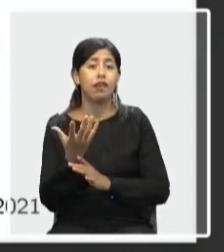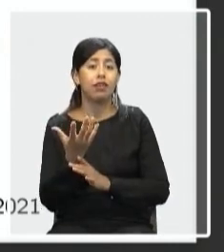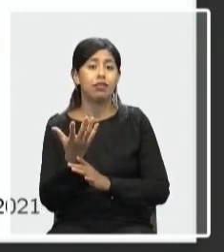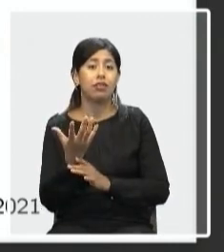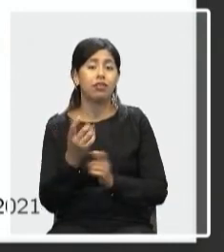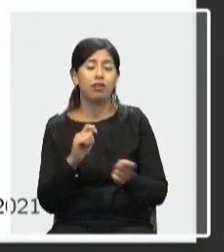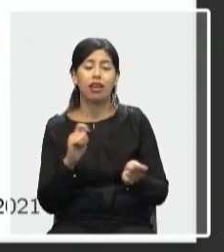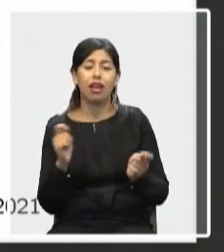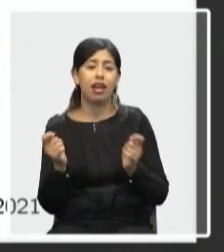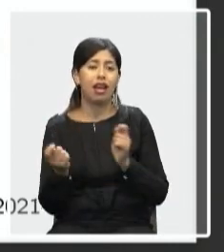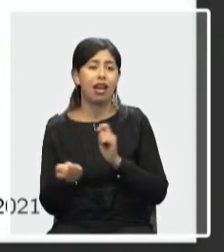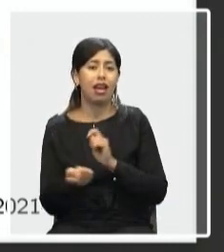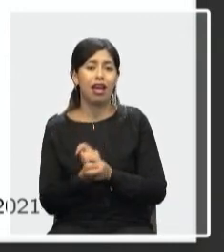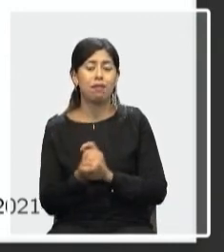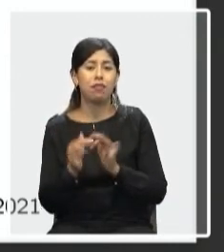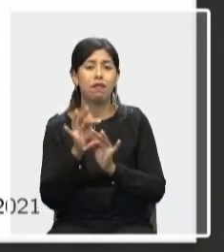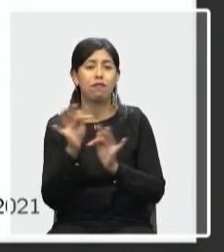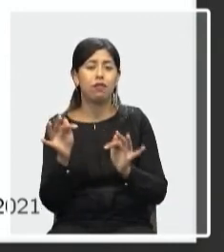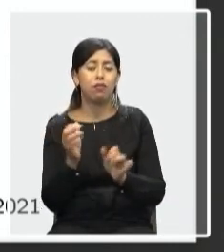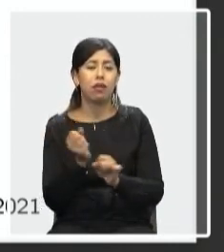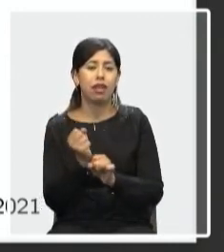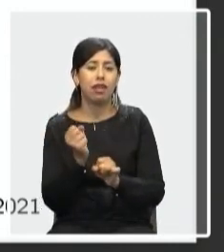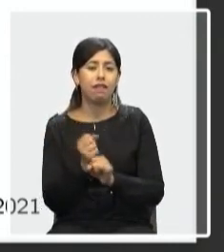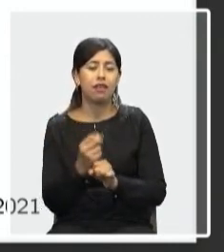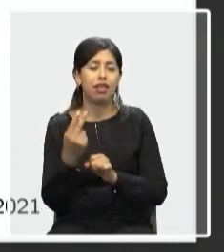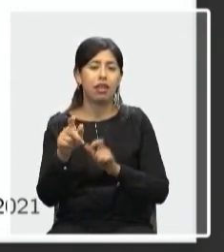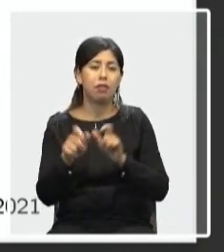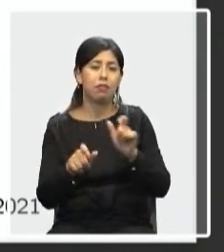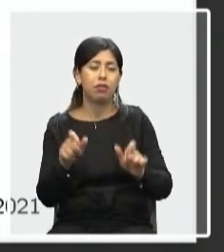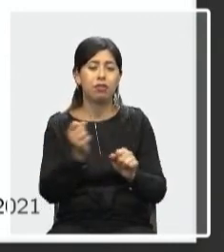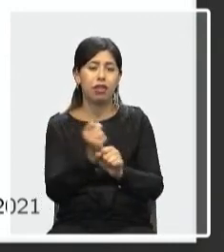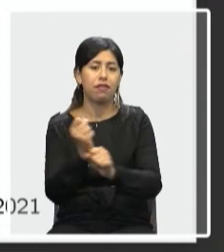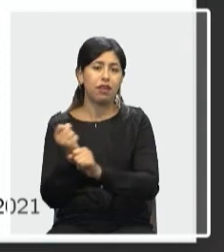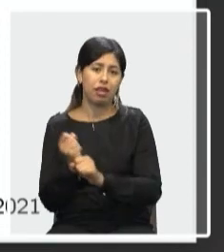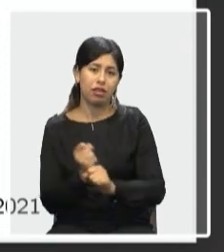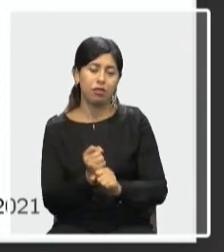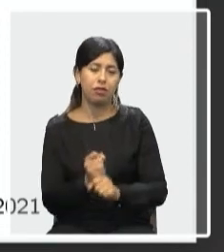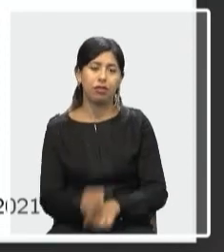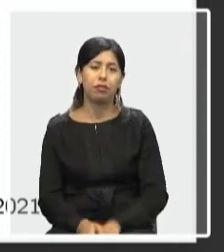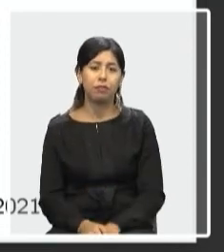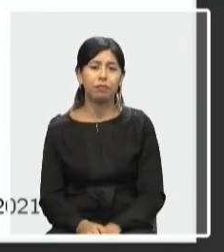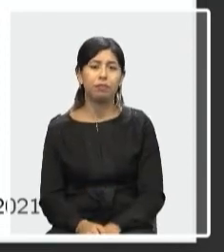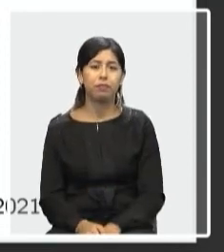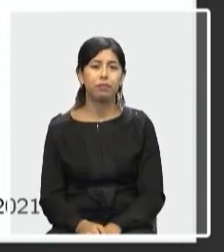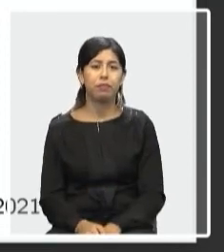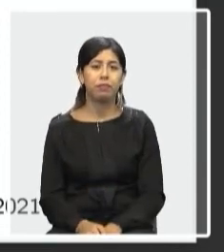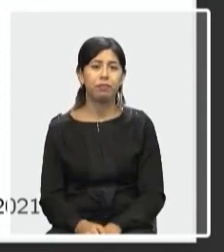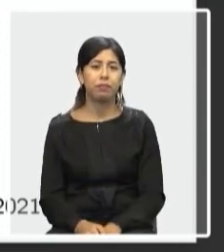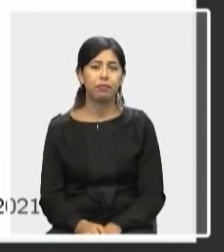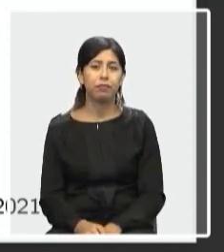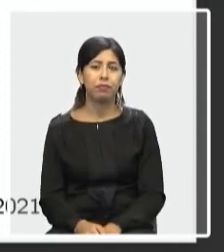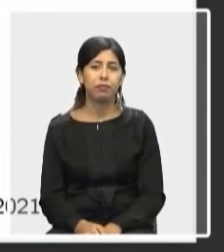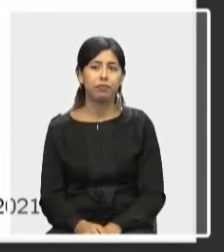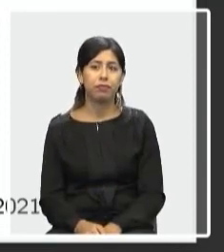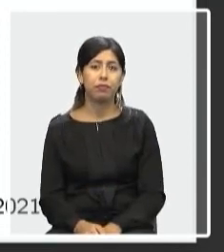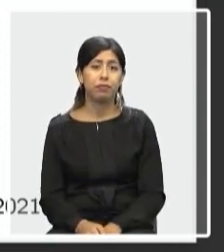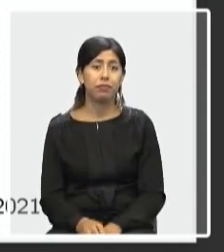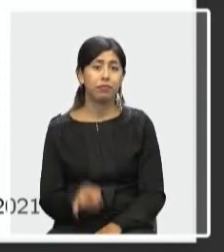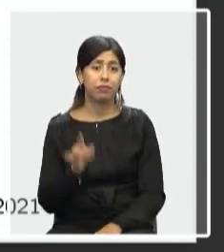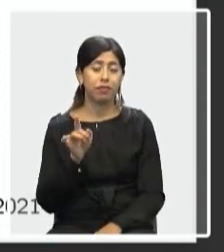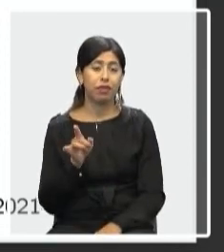again, this is a paper from Bloom, Davis, and their co-author Zetskova, showing patenting activity in